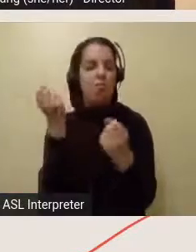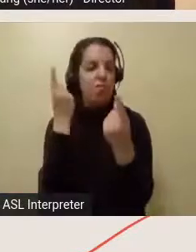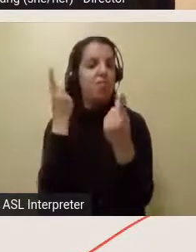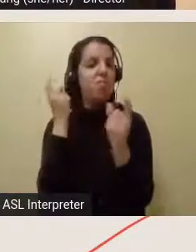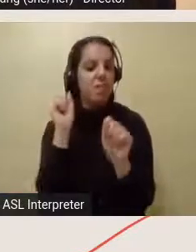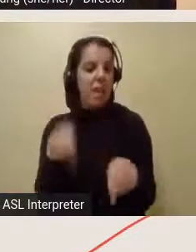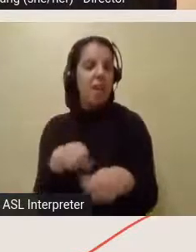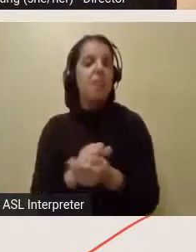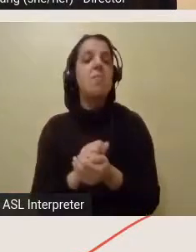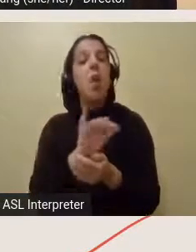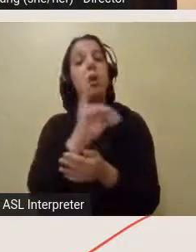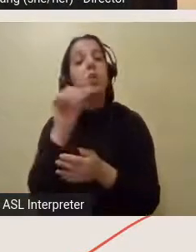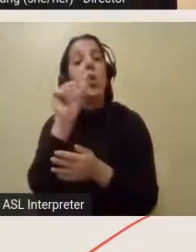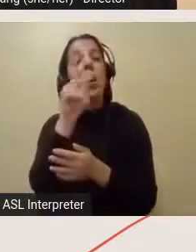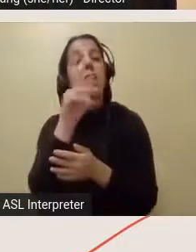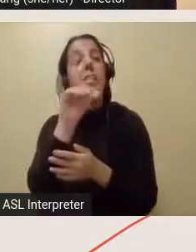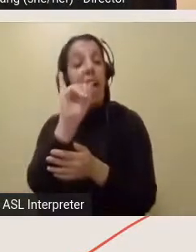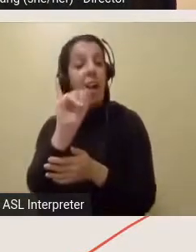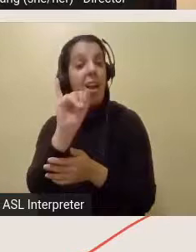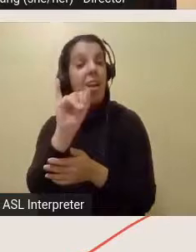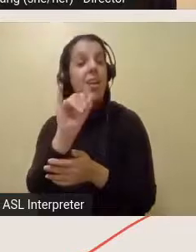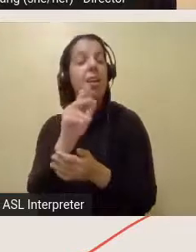Akai, we had a lot of conversations around,